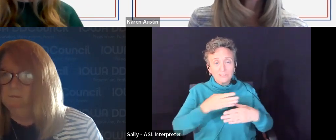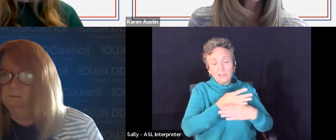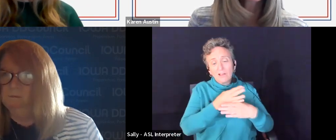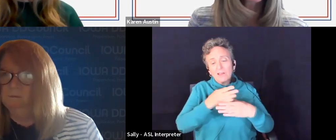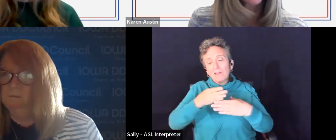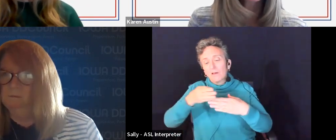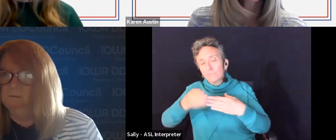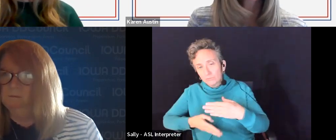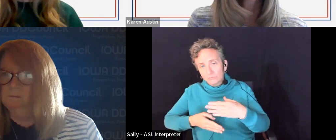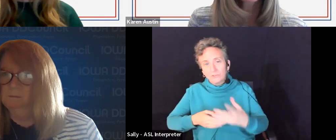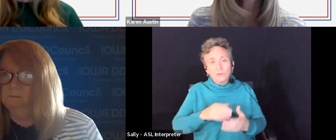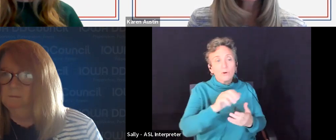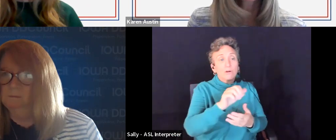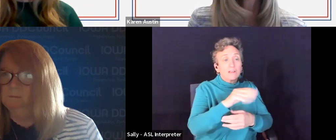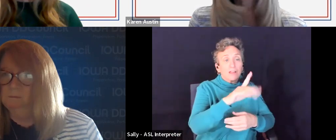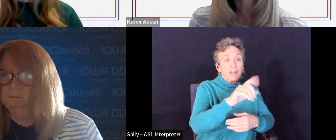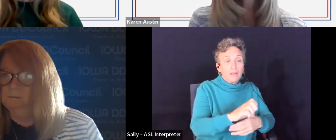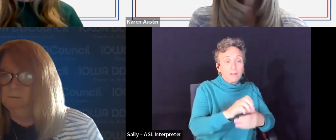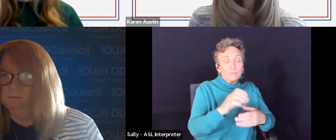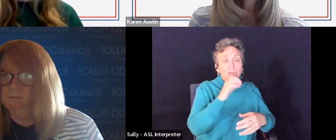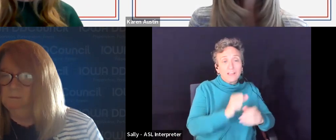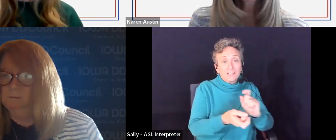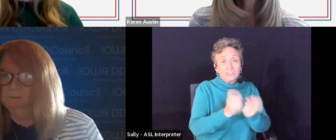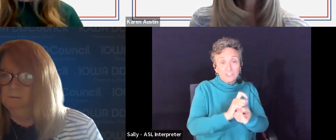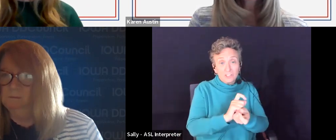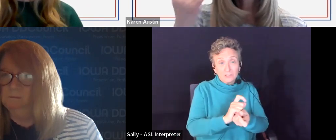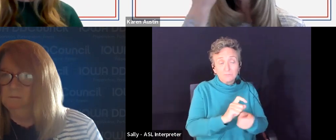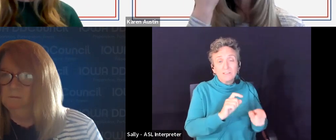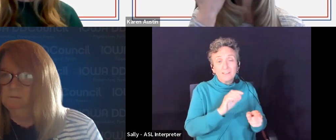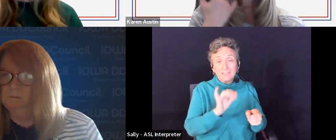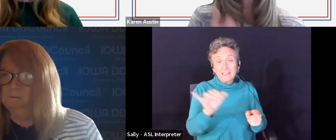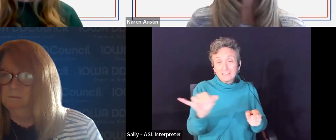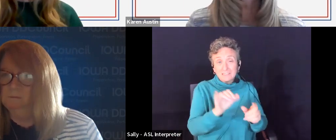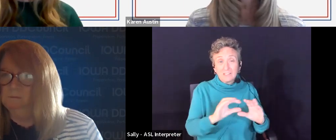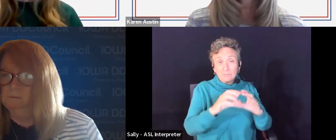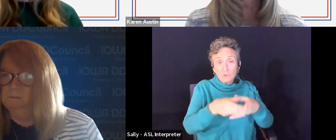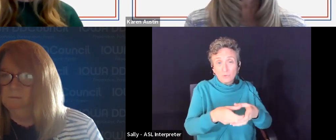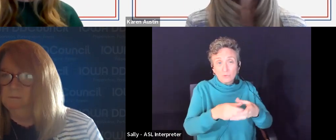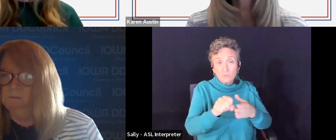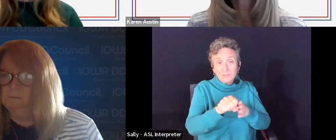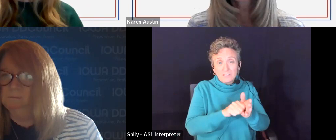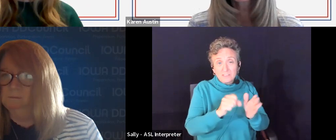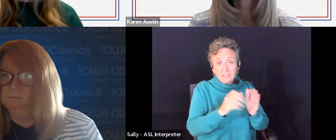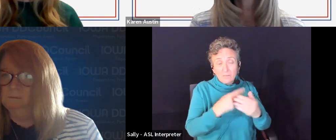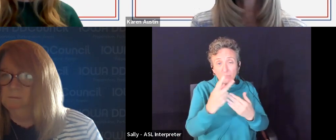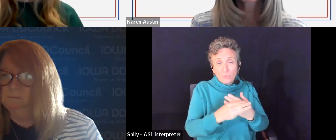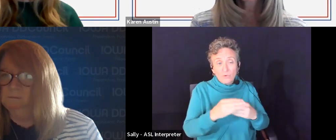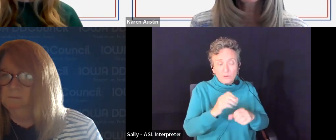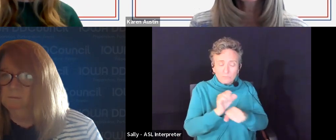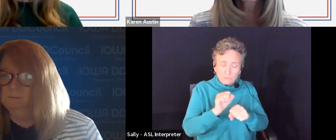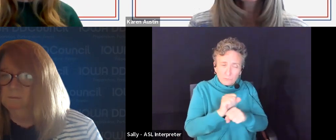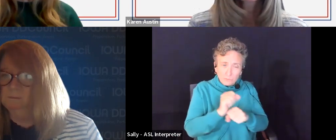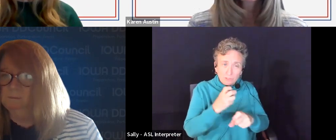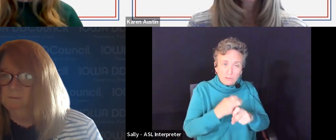ABLE Age Adjustment Act, the success in getting that through, that same group of state programs are working very hard. That is